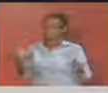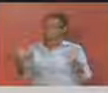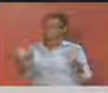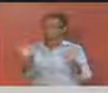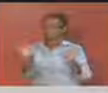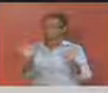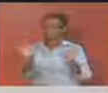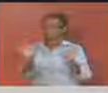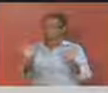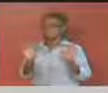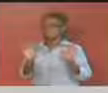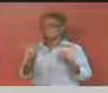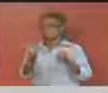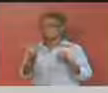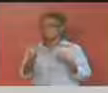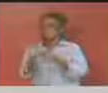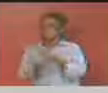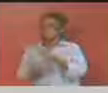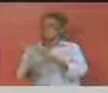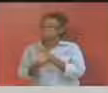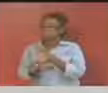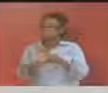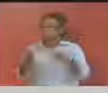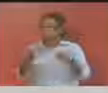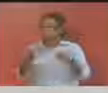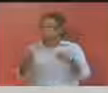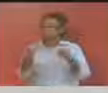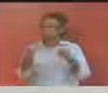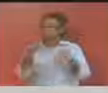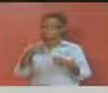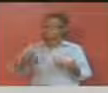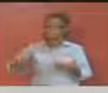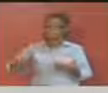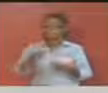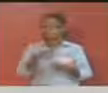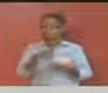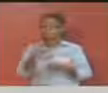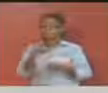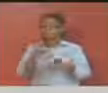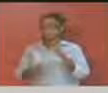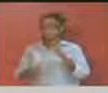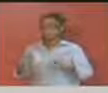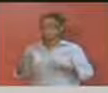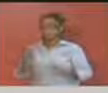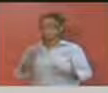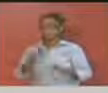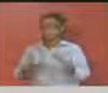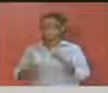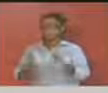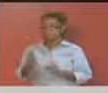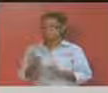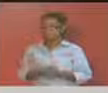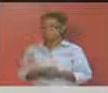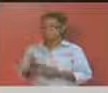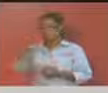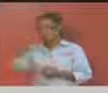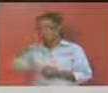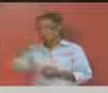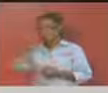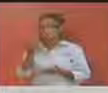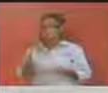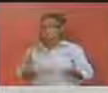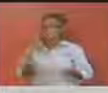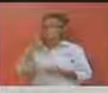of protecting the health of our population, we will be careful, and the Trinidad